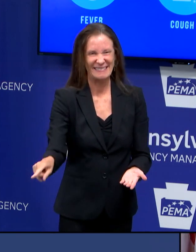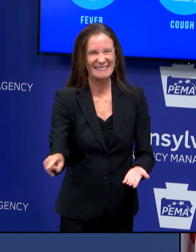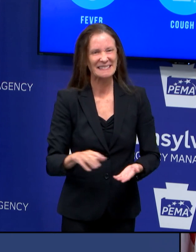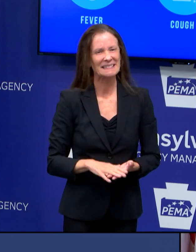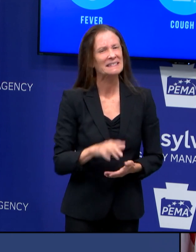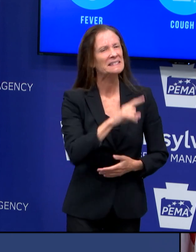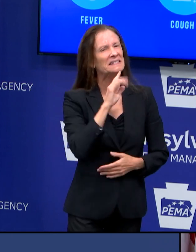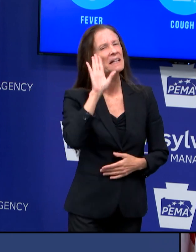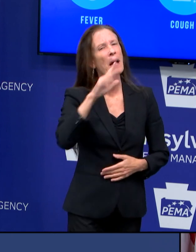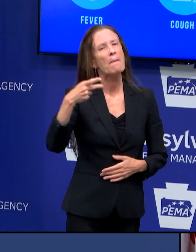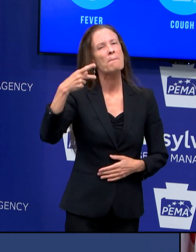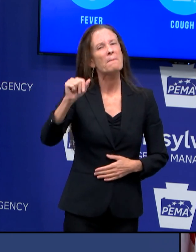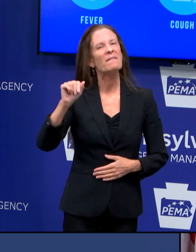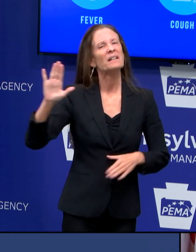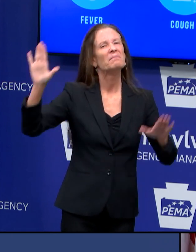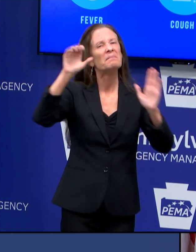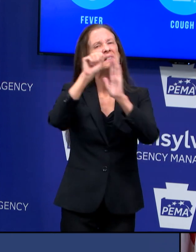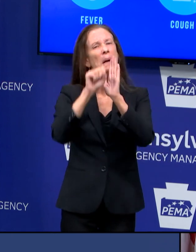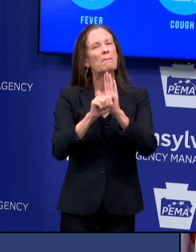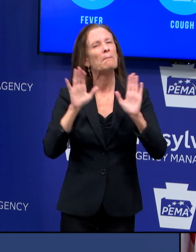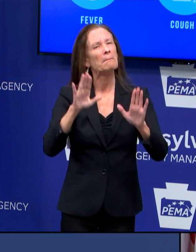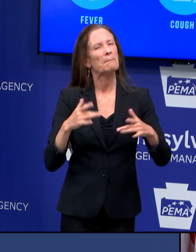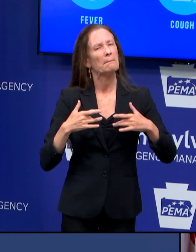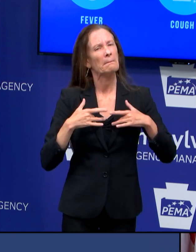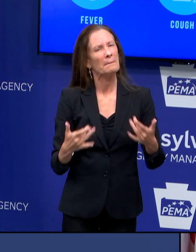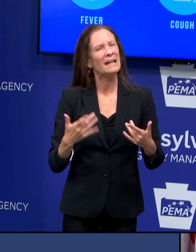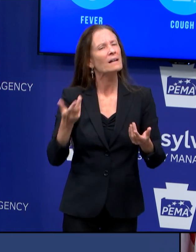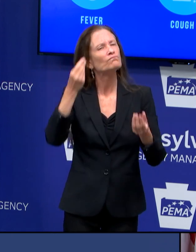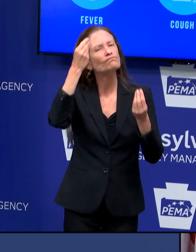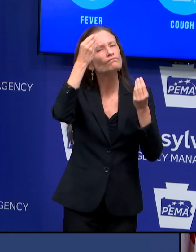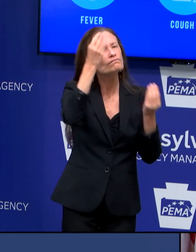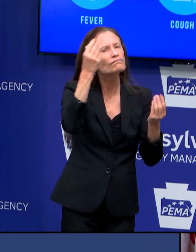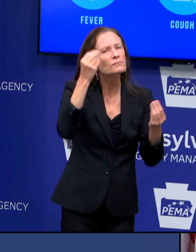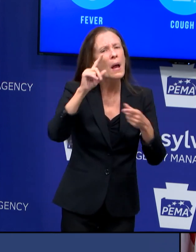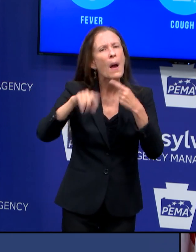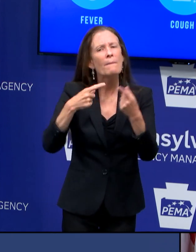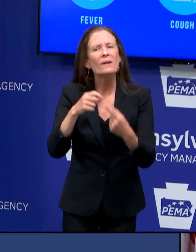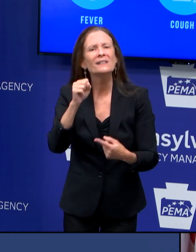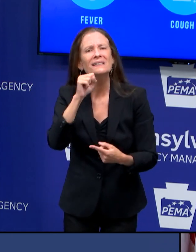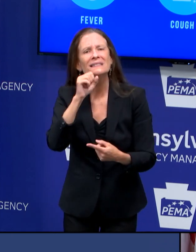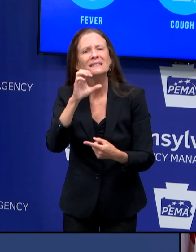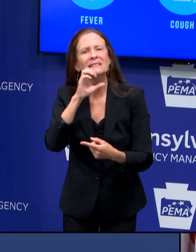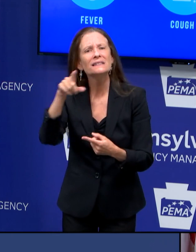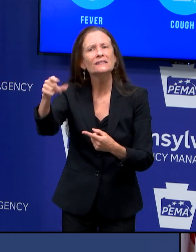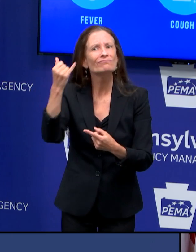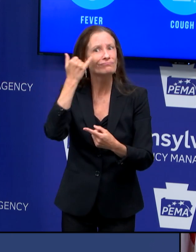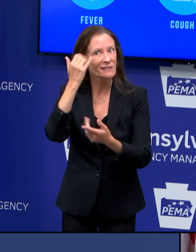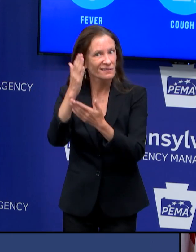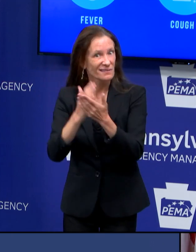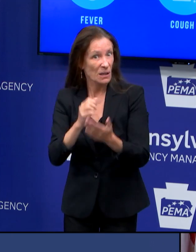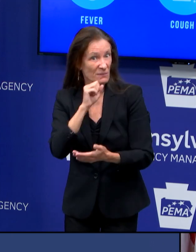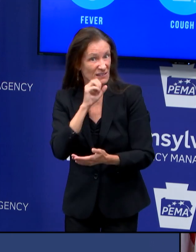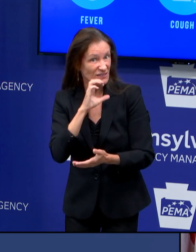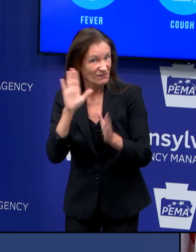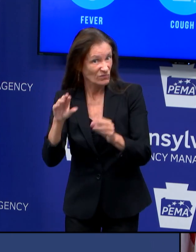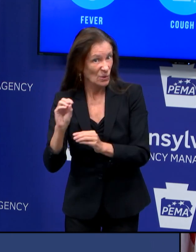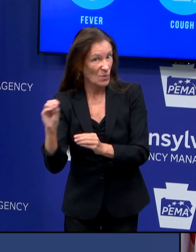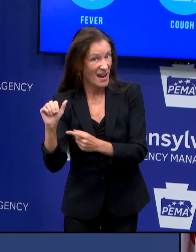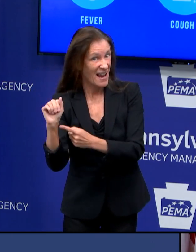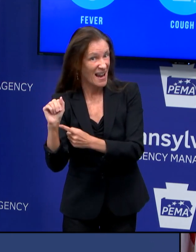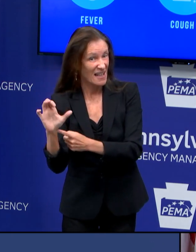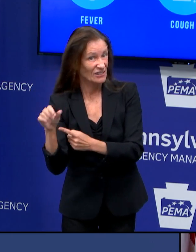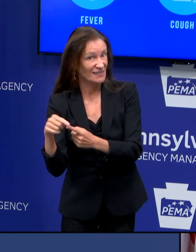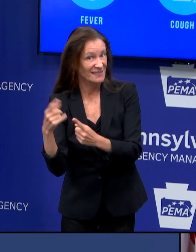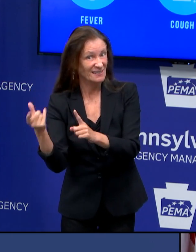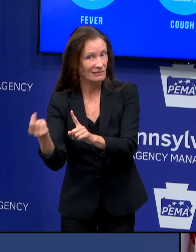provide some kind of center, especially for elderly people who may not have air conditioning, for which it would be dangerous, but those are closed right now because of COVID.